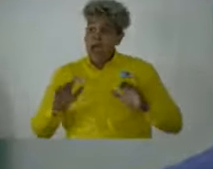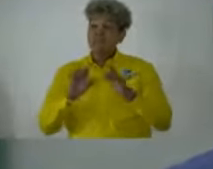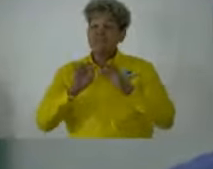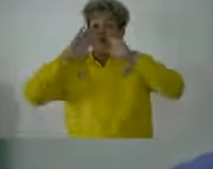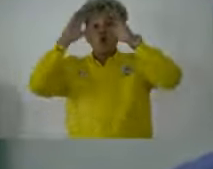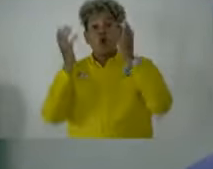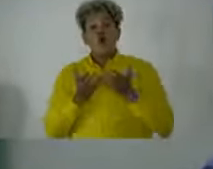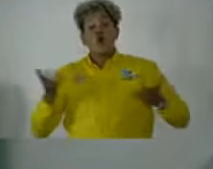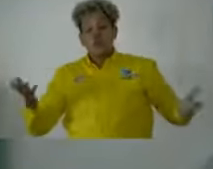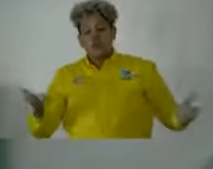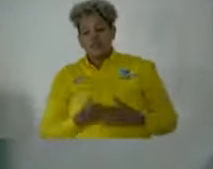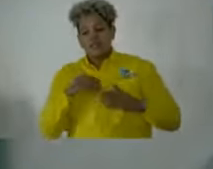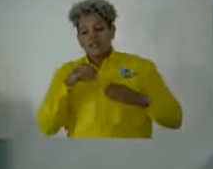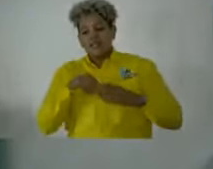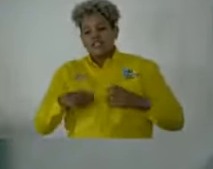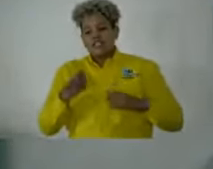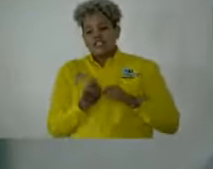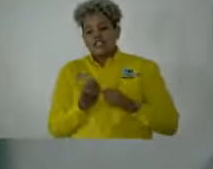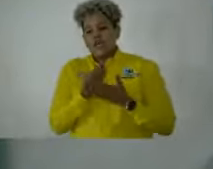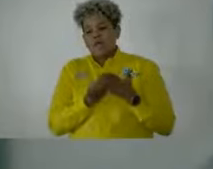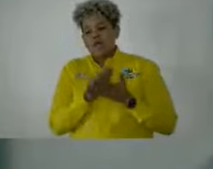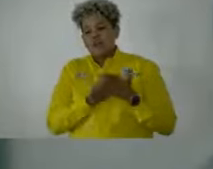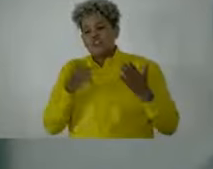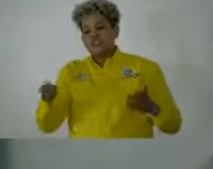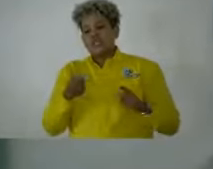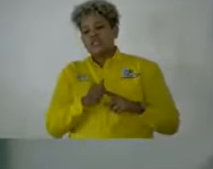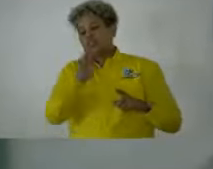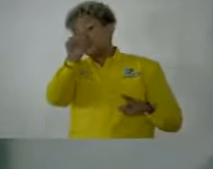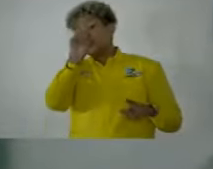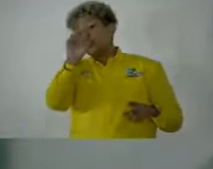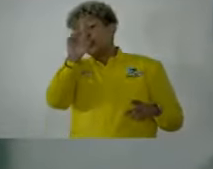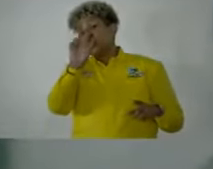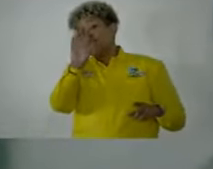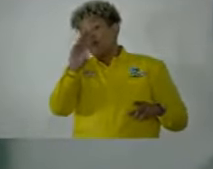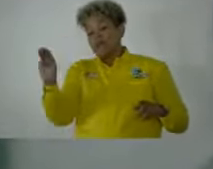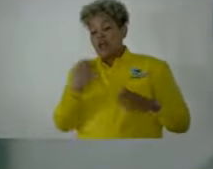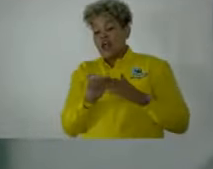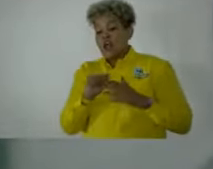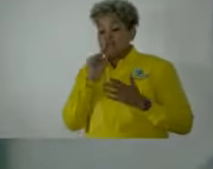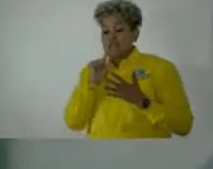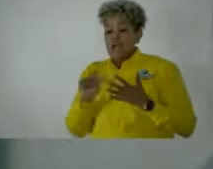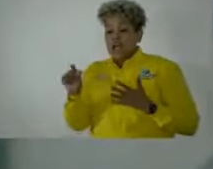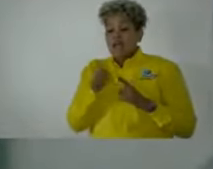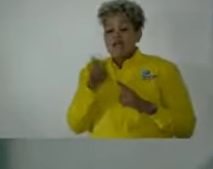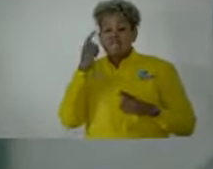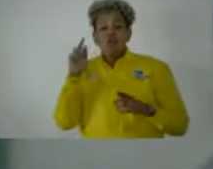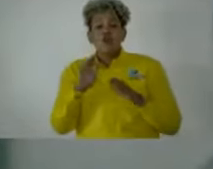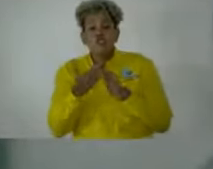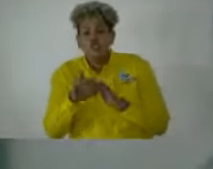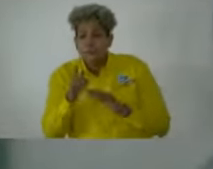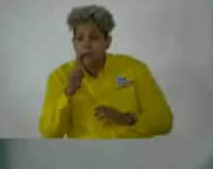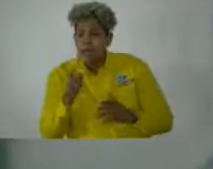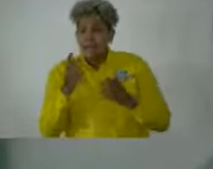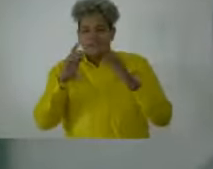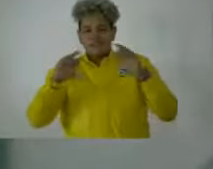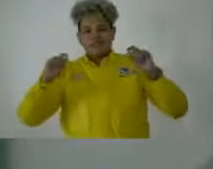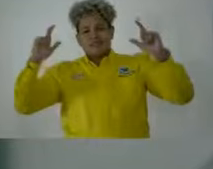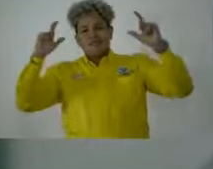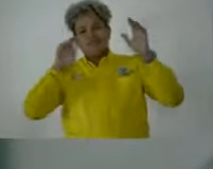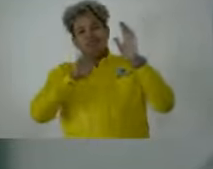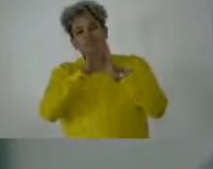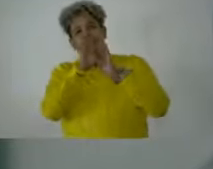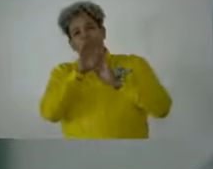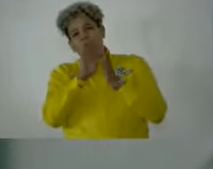in the world. In this year's budget, $234 million is allocated to the Jamaican Screen Development